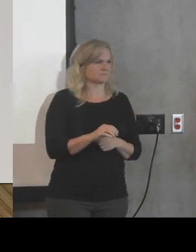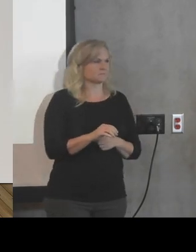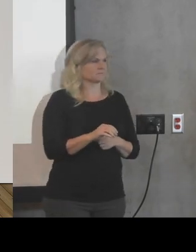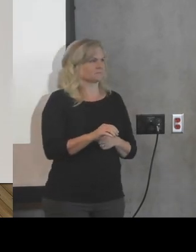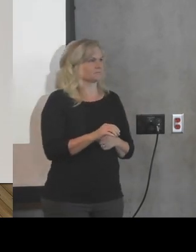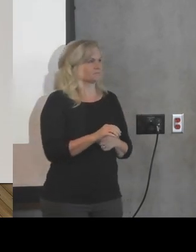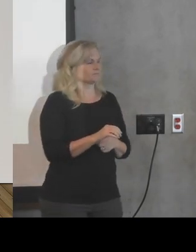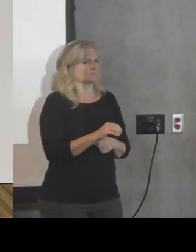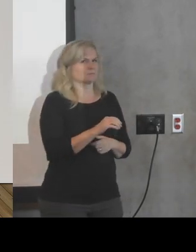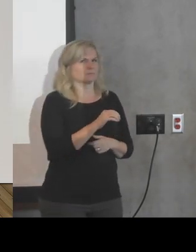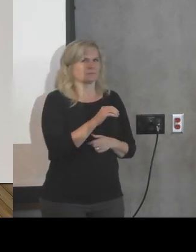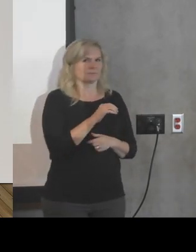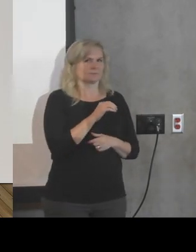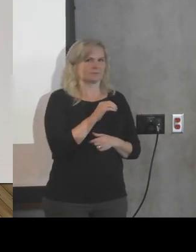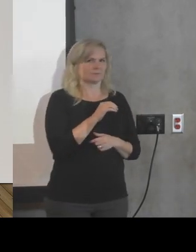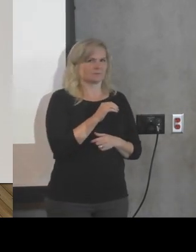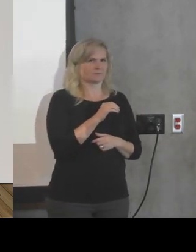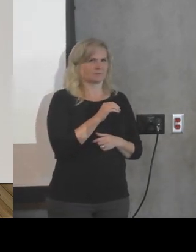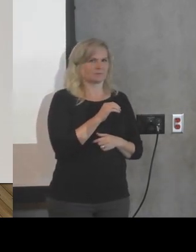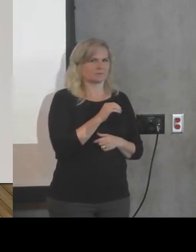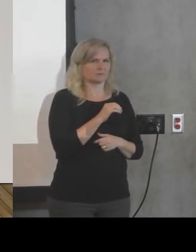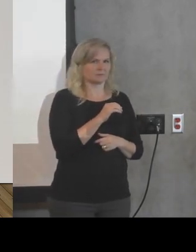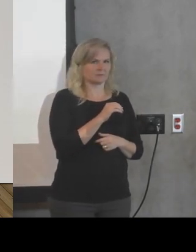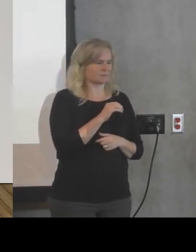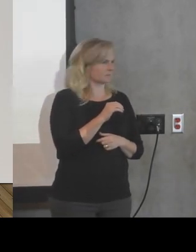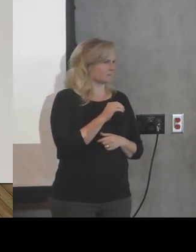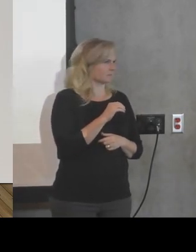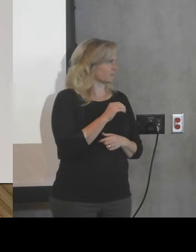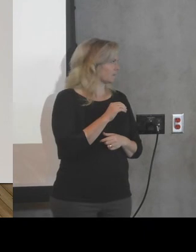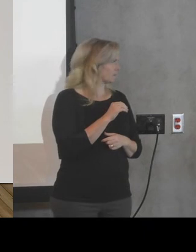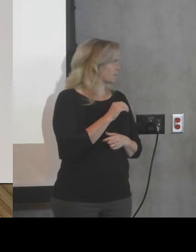answer where were they? Any guesses?